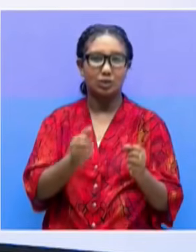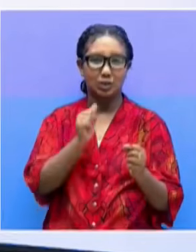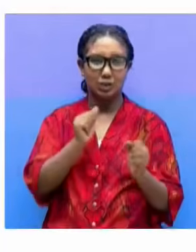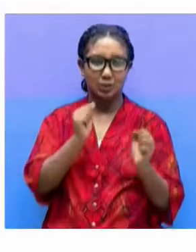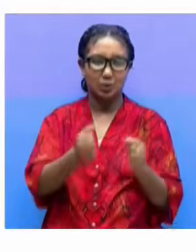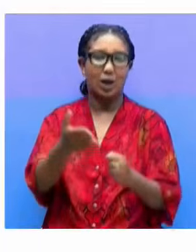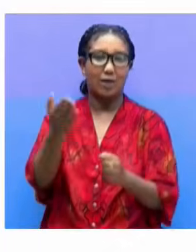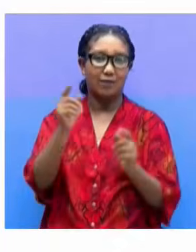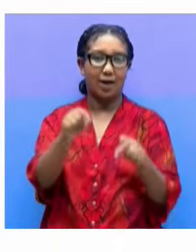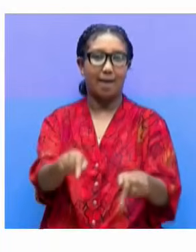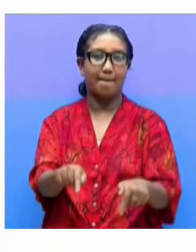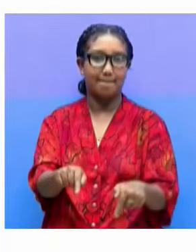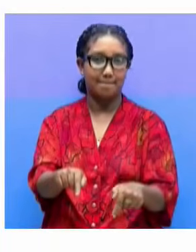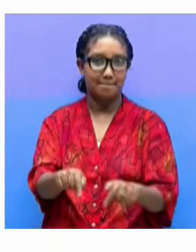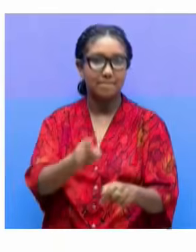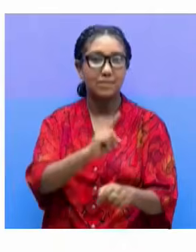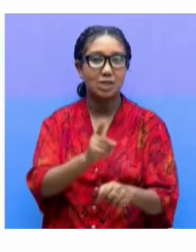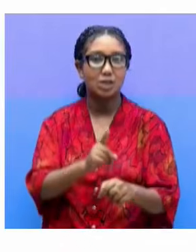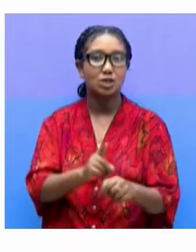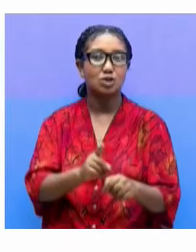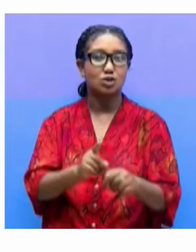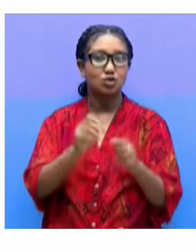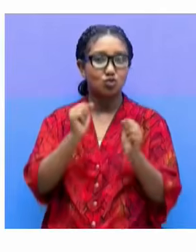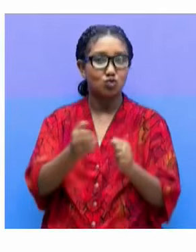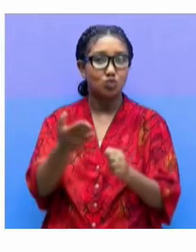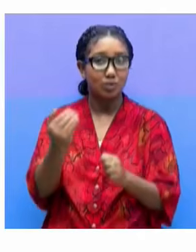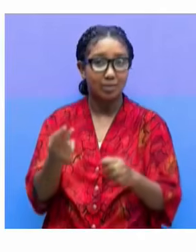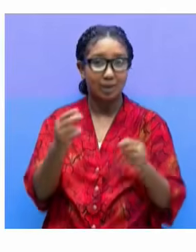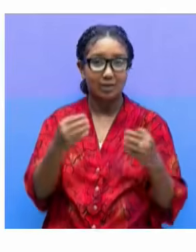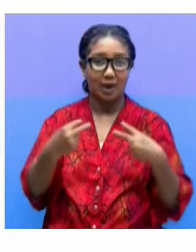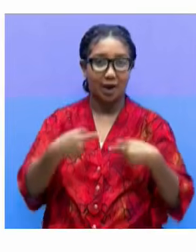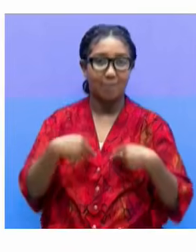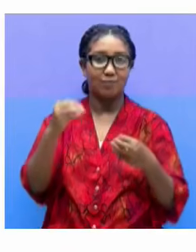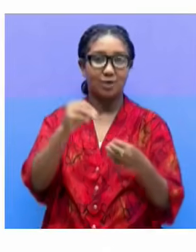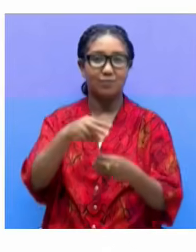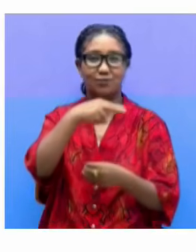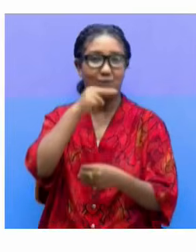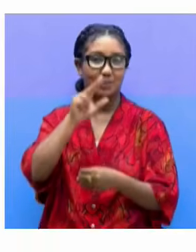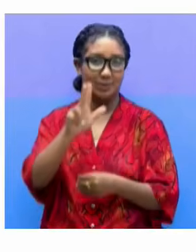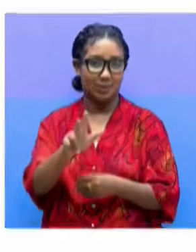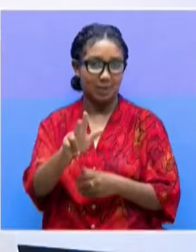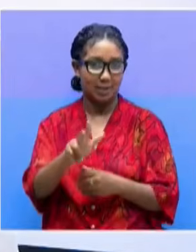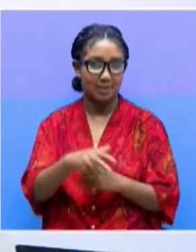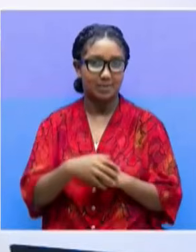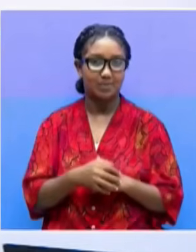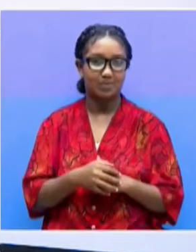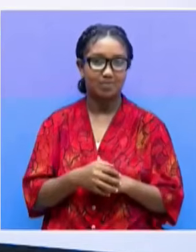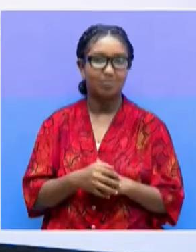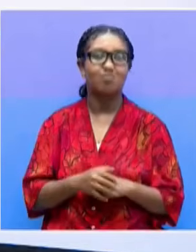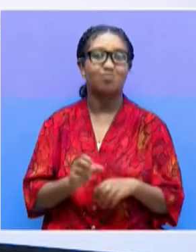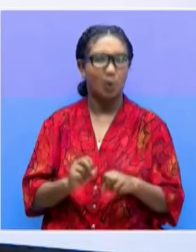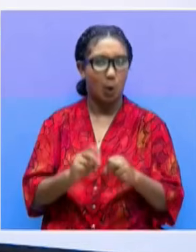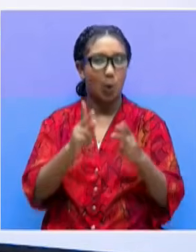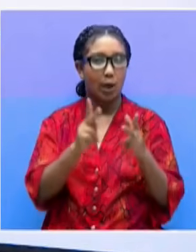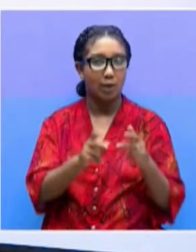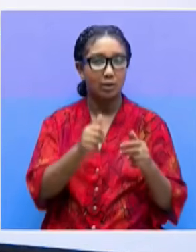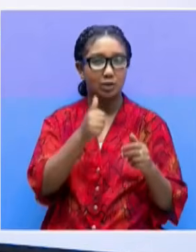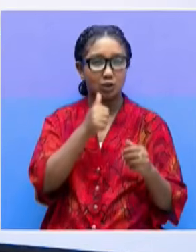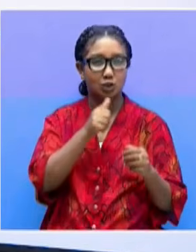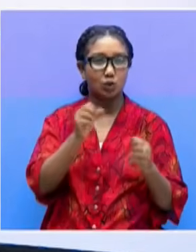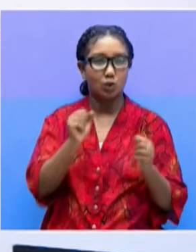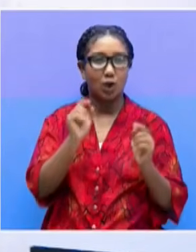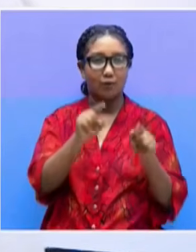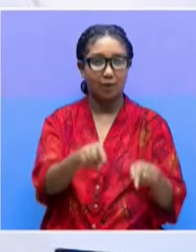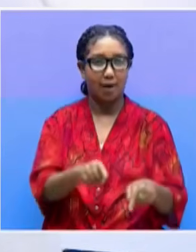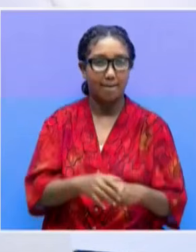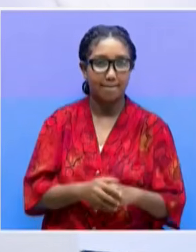What do we have here? We have could plus have plus verb 3, right? Okay. She could have